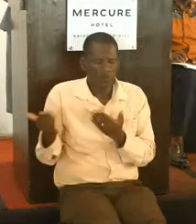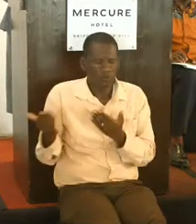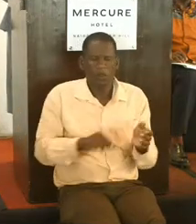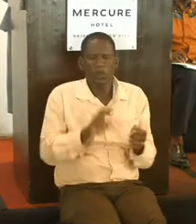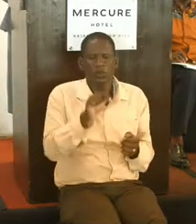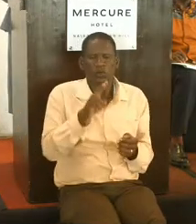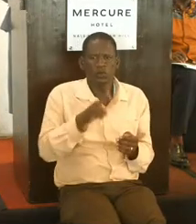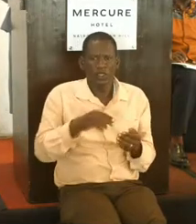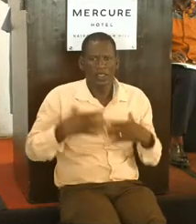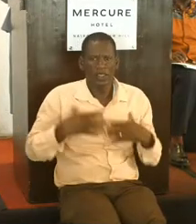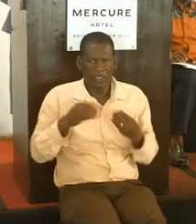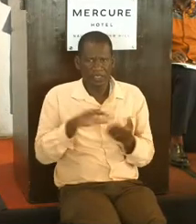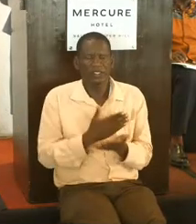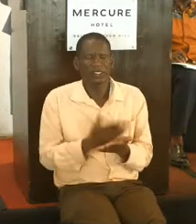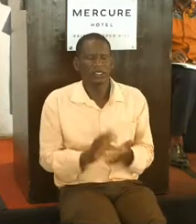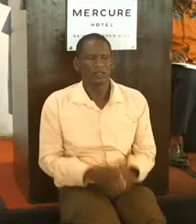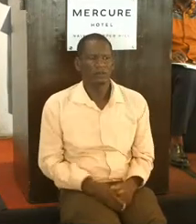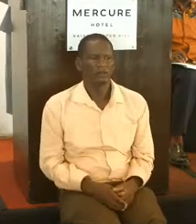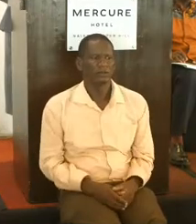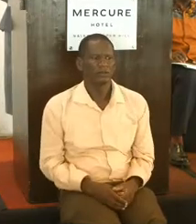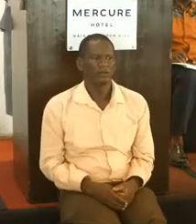utu in the health sector